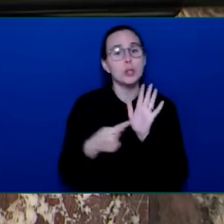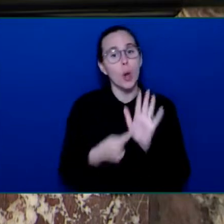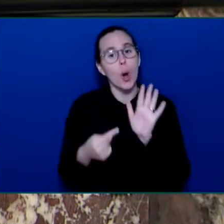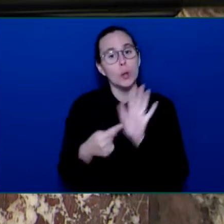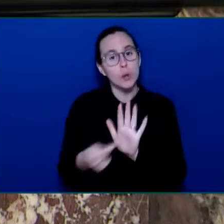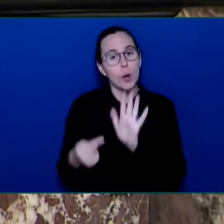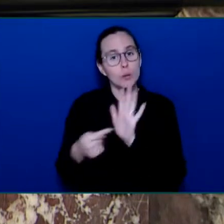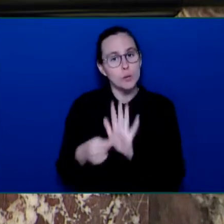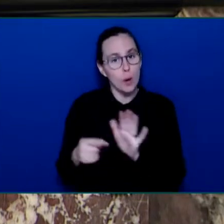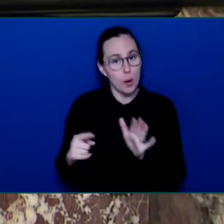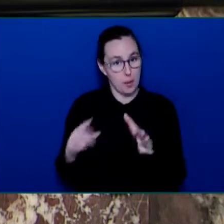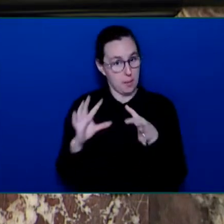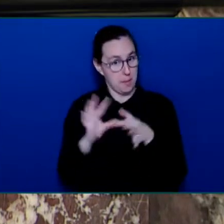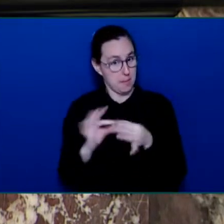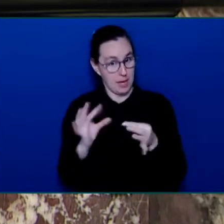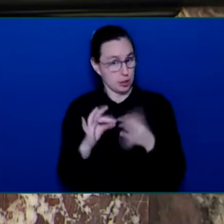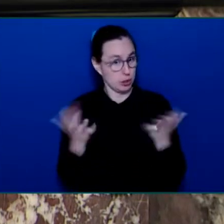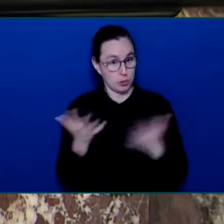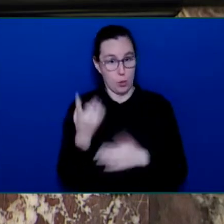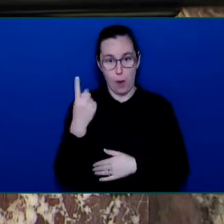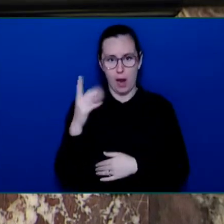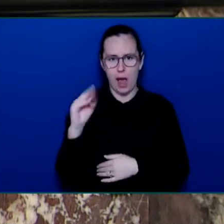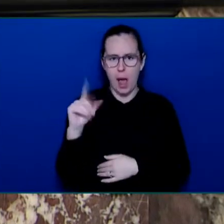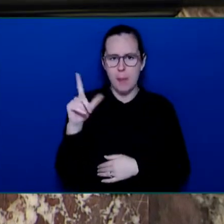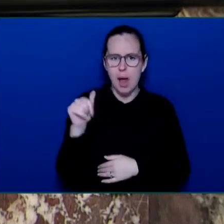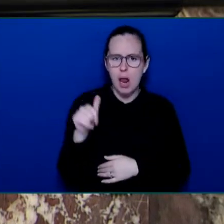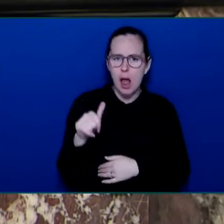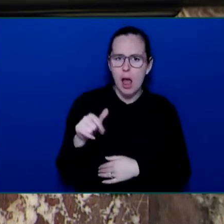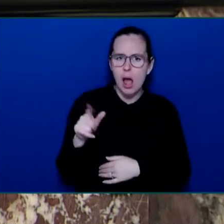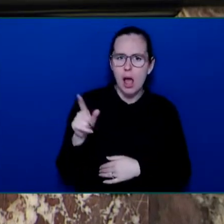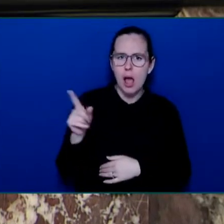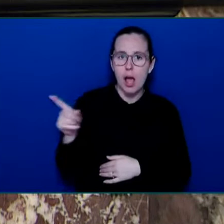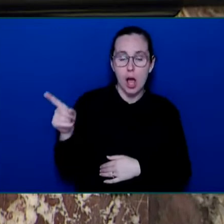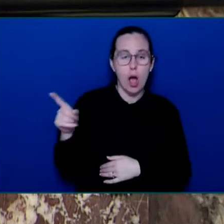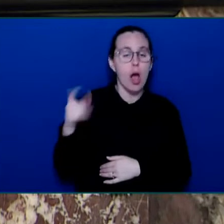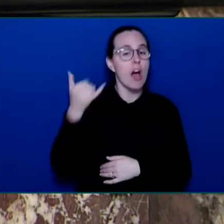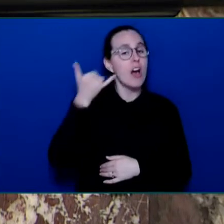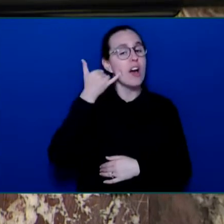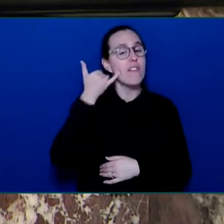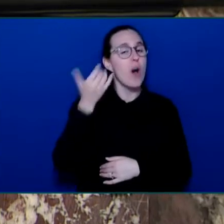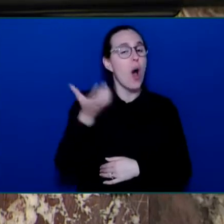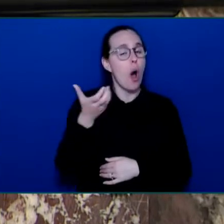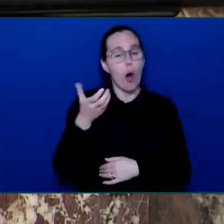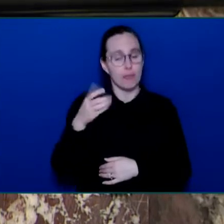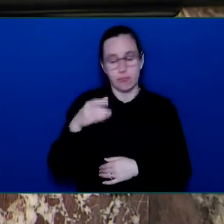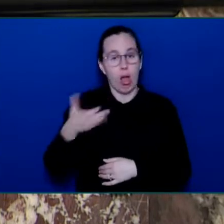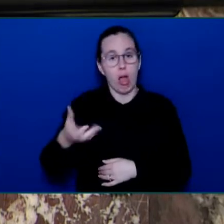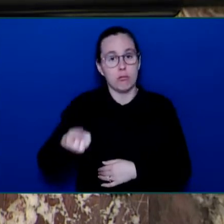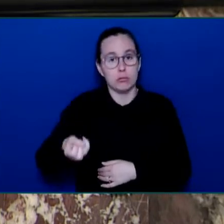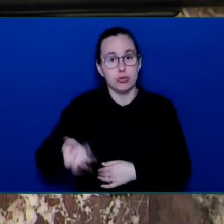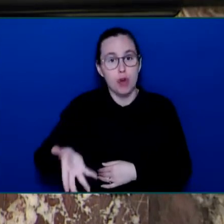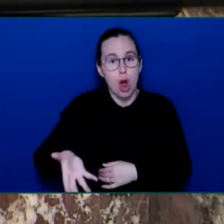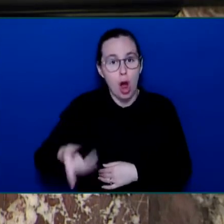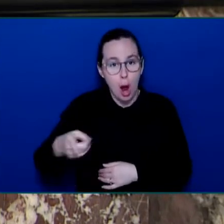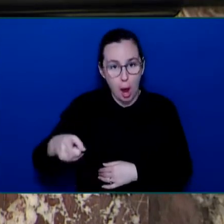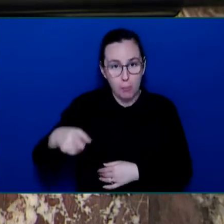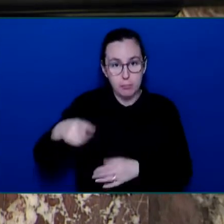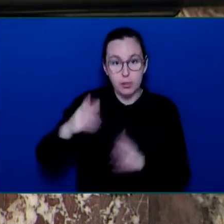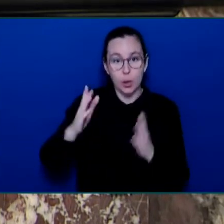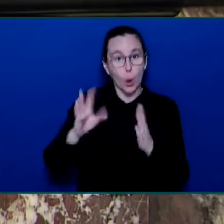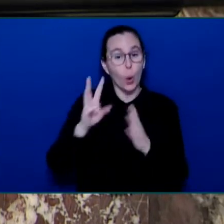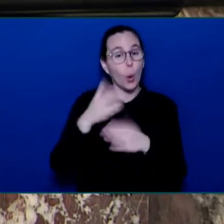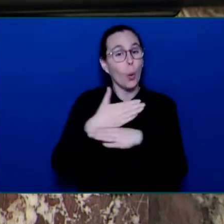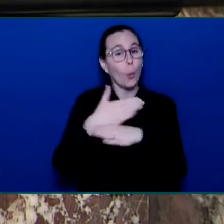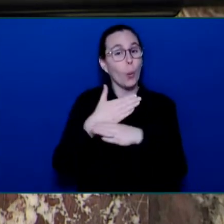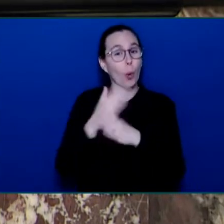phone and it ended up in the urinal despite having the wooden enclosure because the enclosure has a gap on the bottom